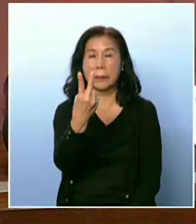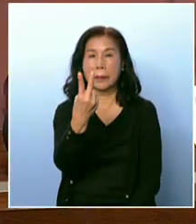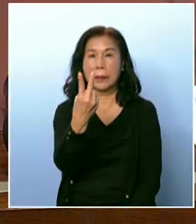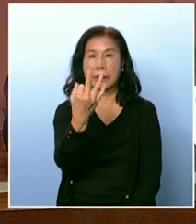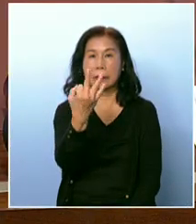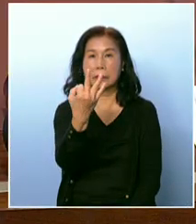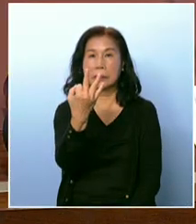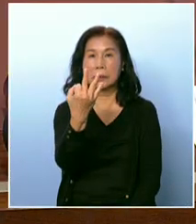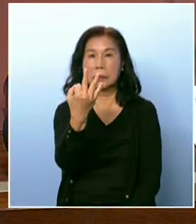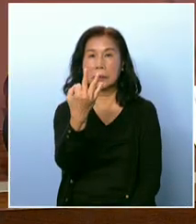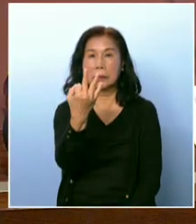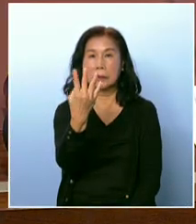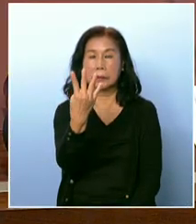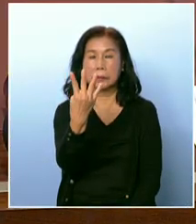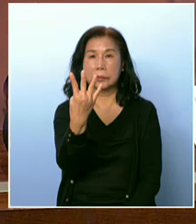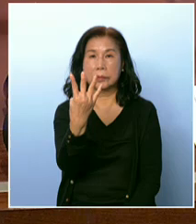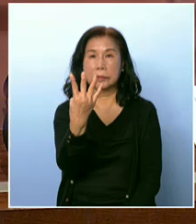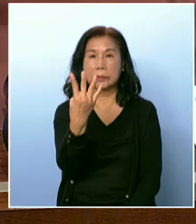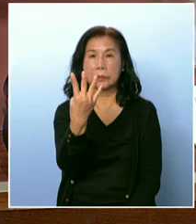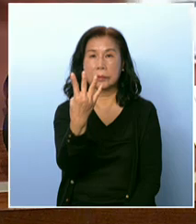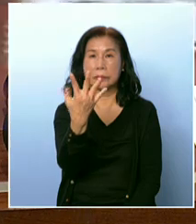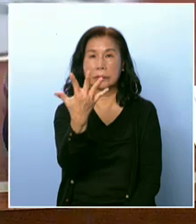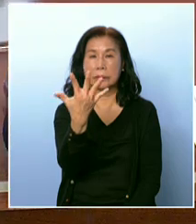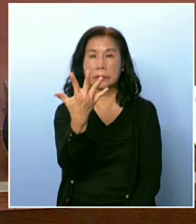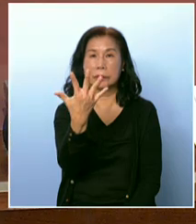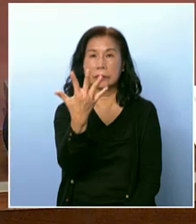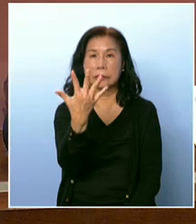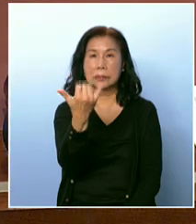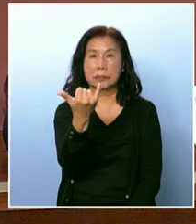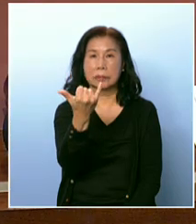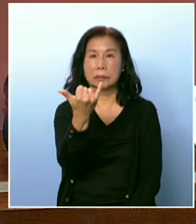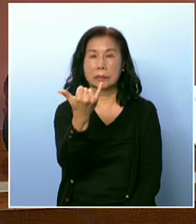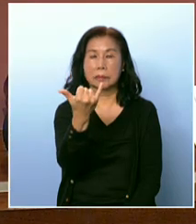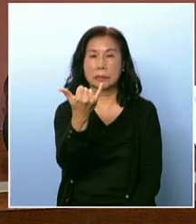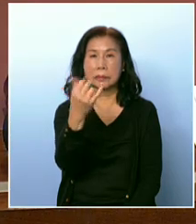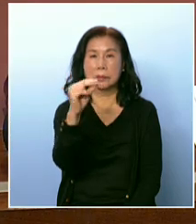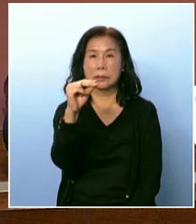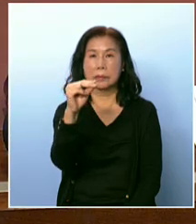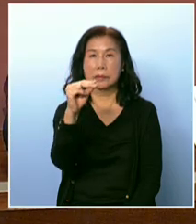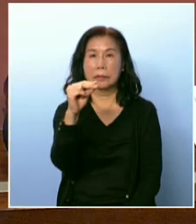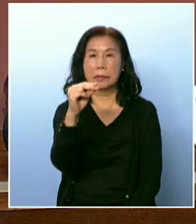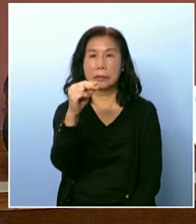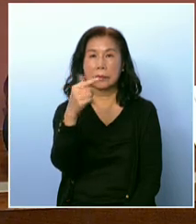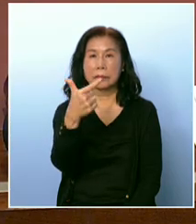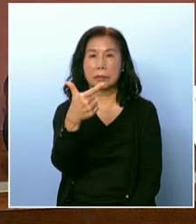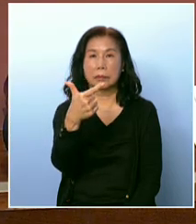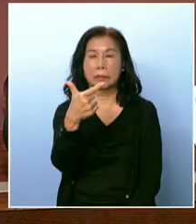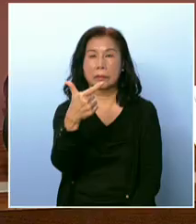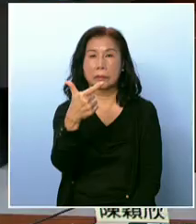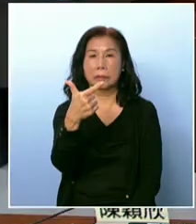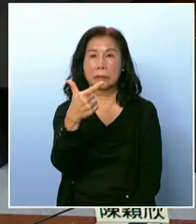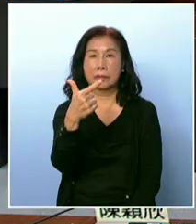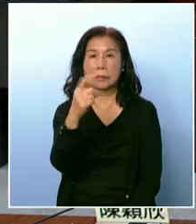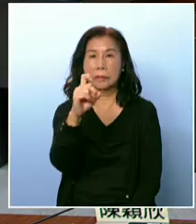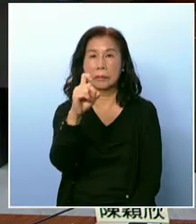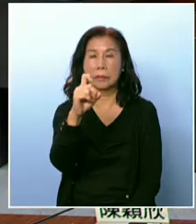2, 3, 4, 5, 6, 7,